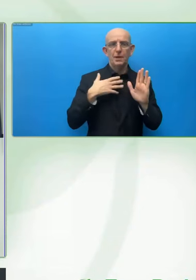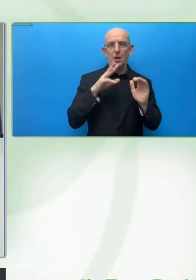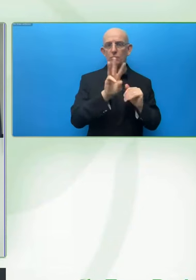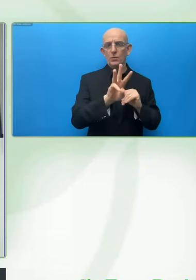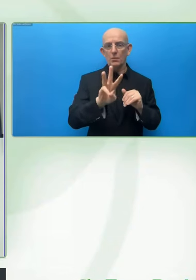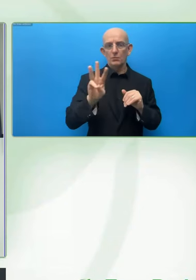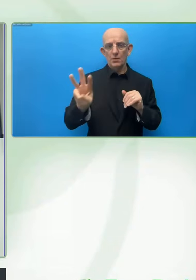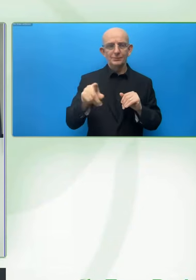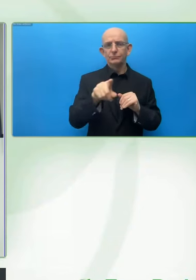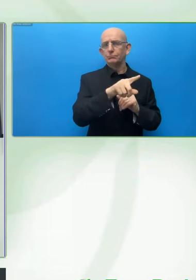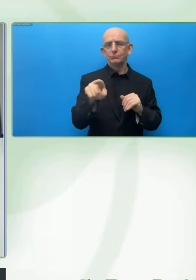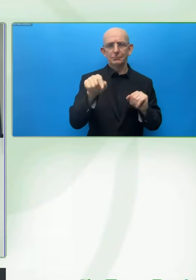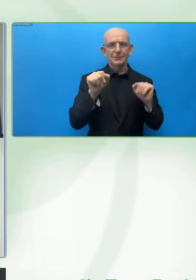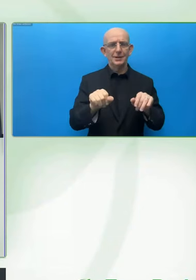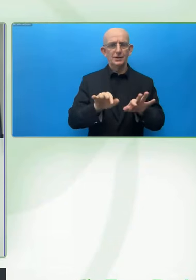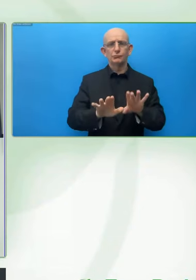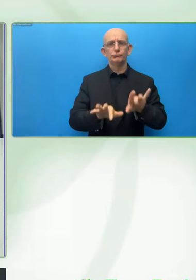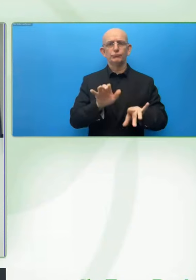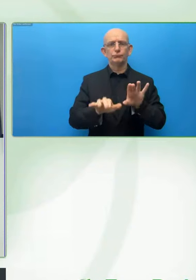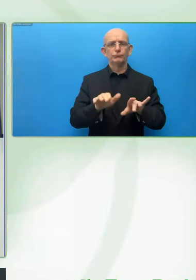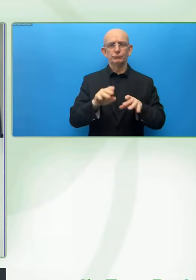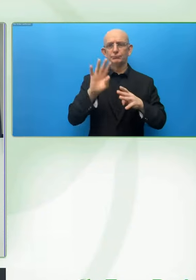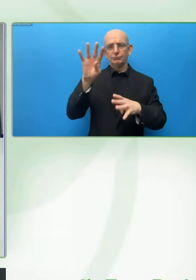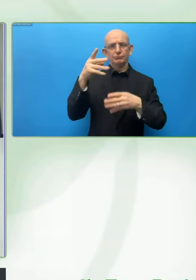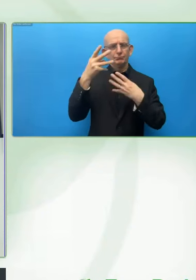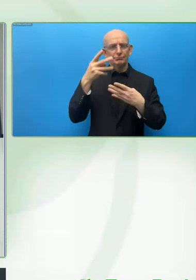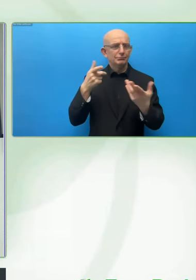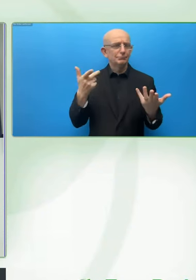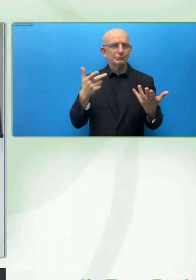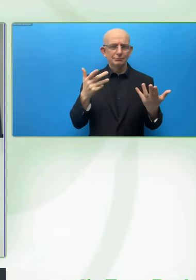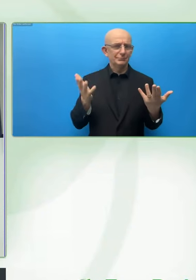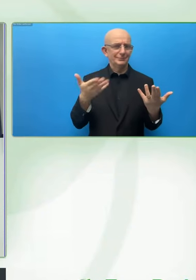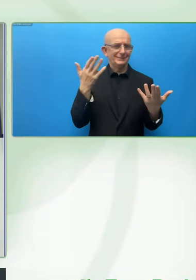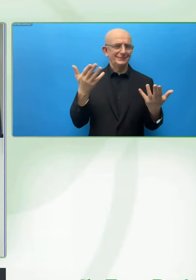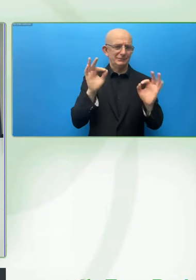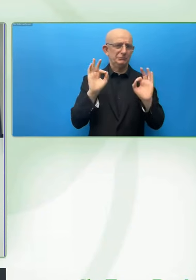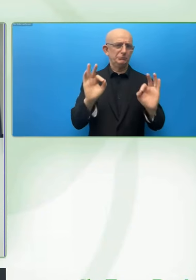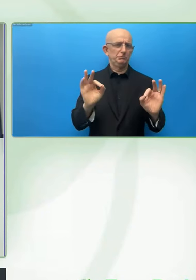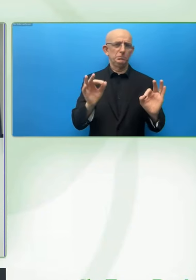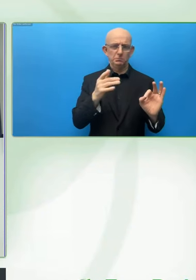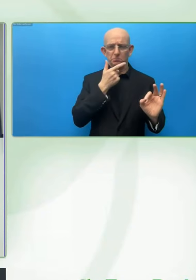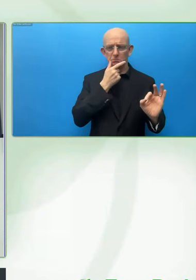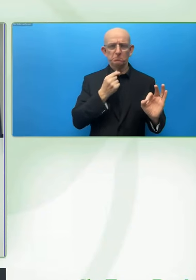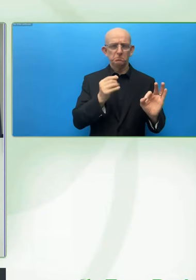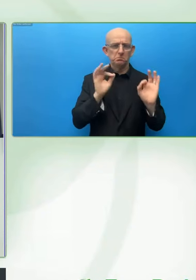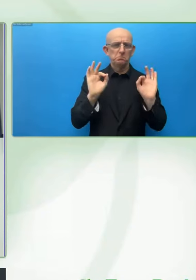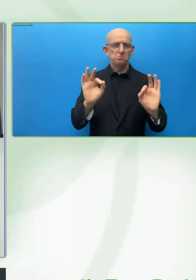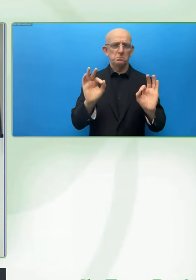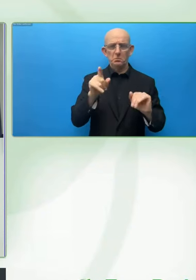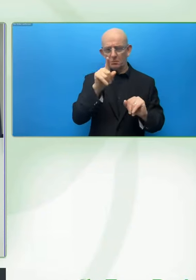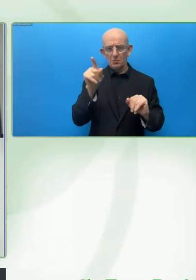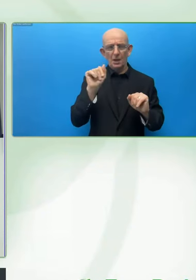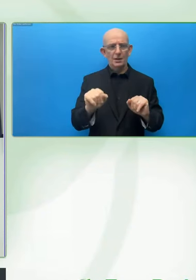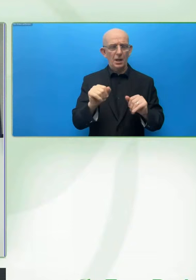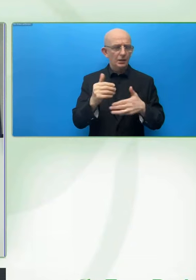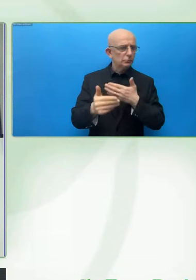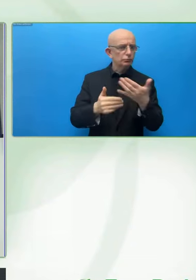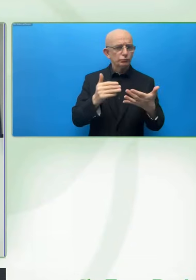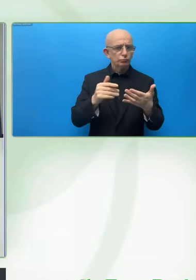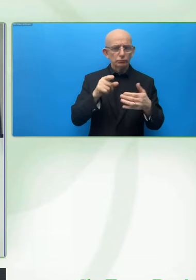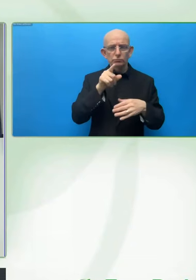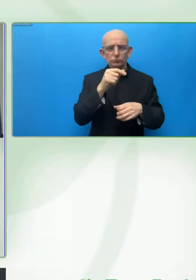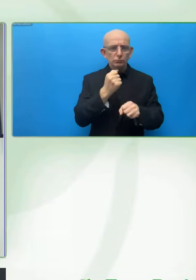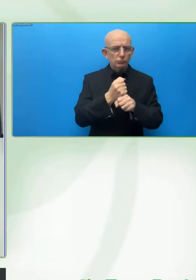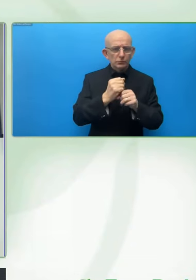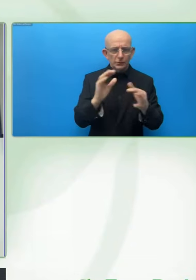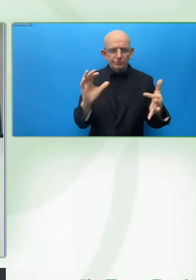of the contact points, because we see also the need, and we have been contacted by a number